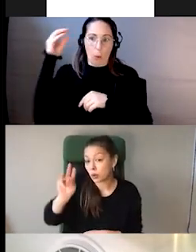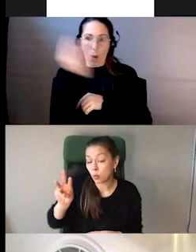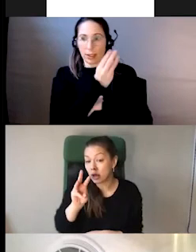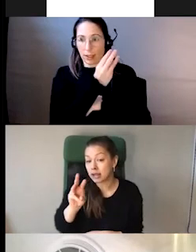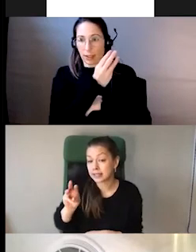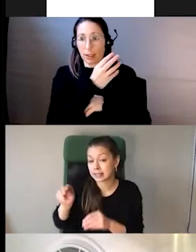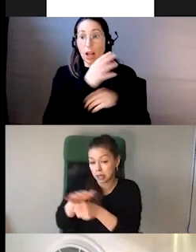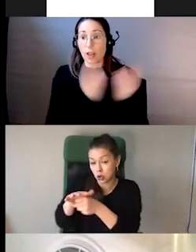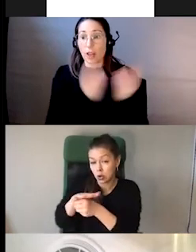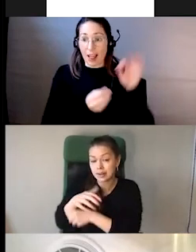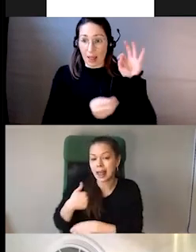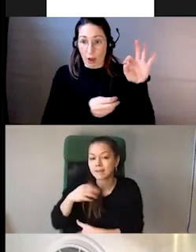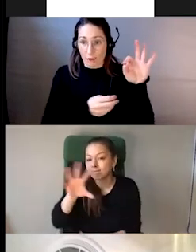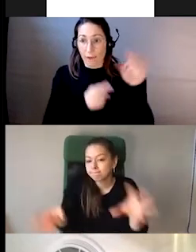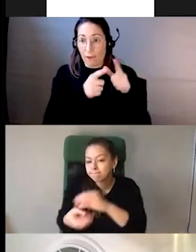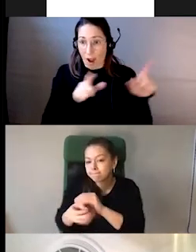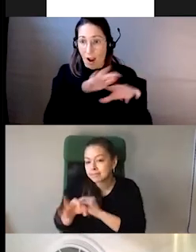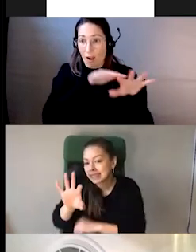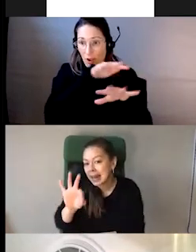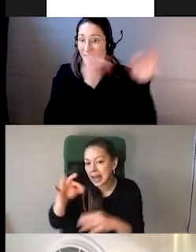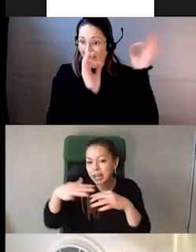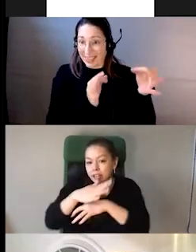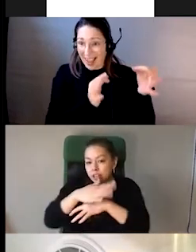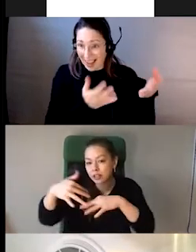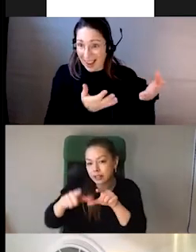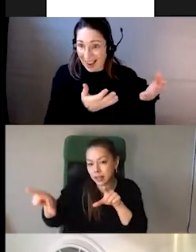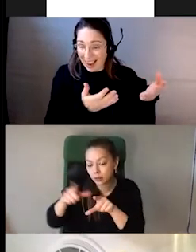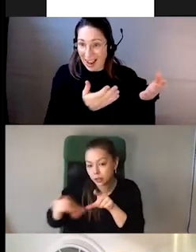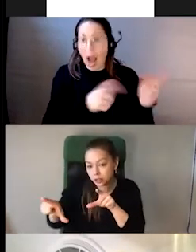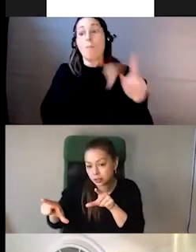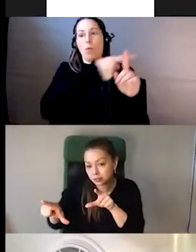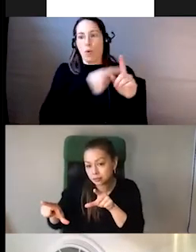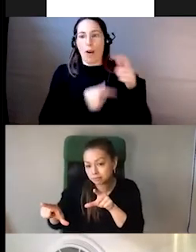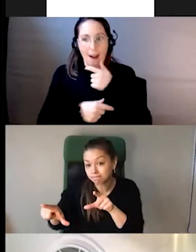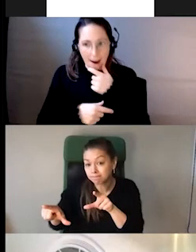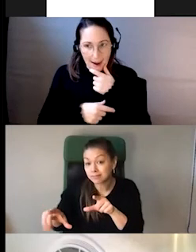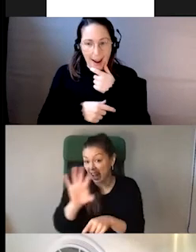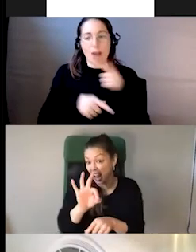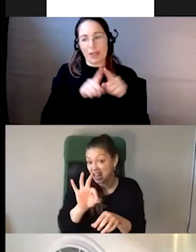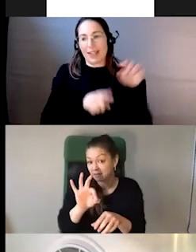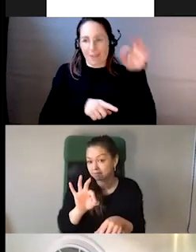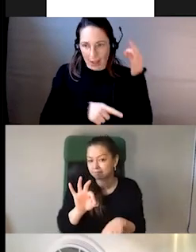official Indigenous languages in addition to English and French?